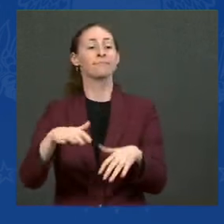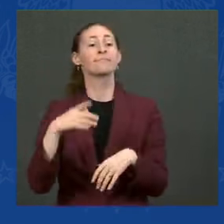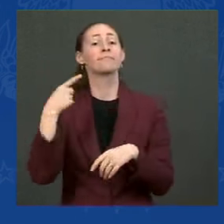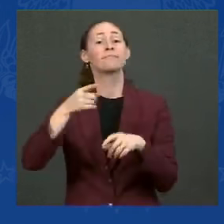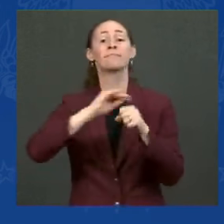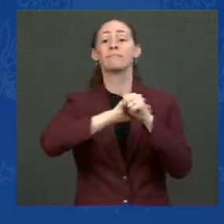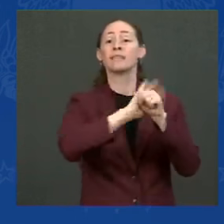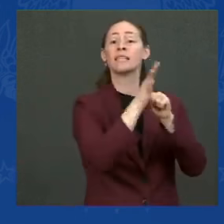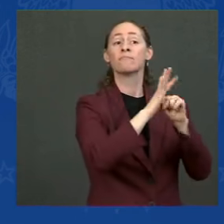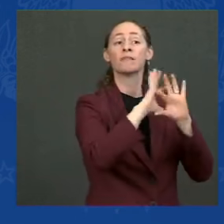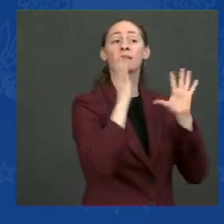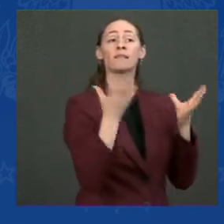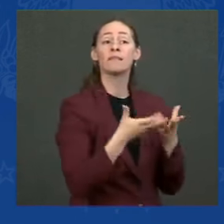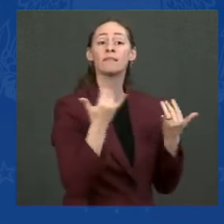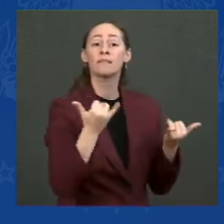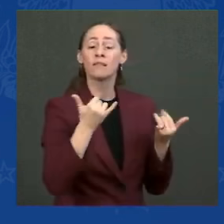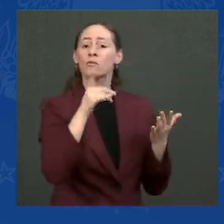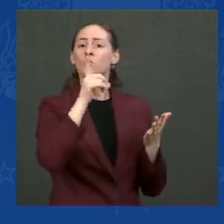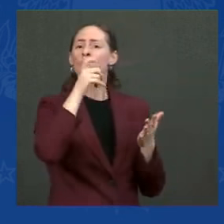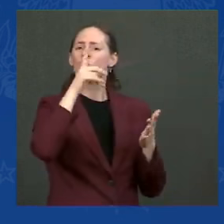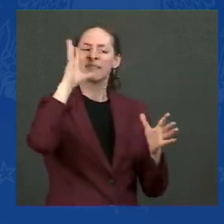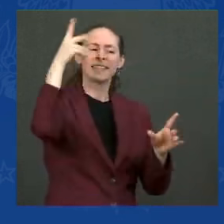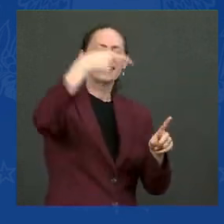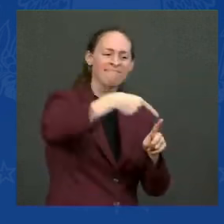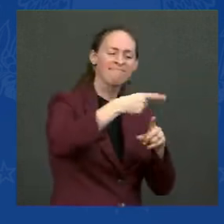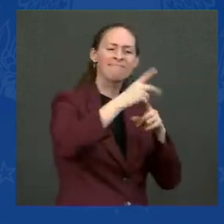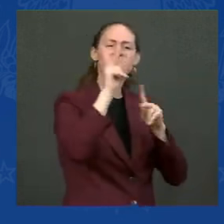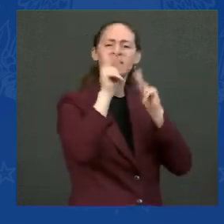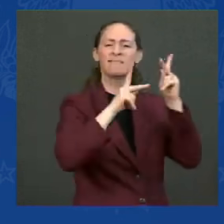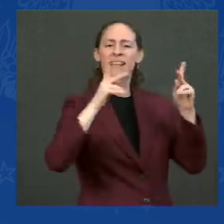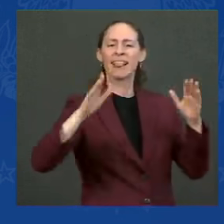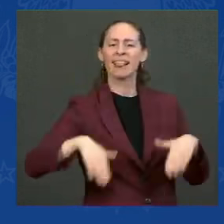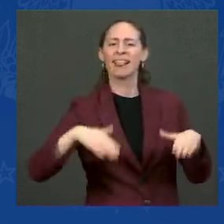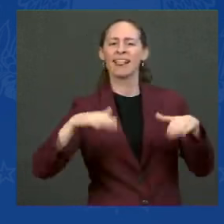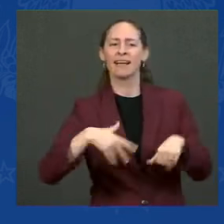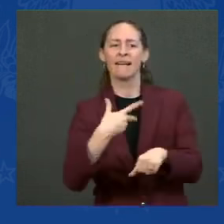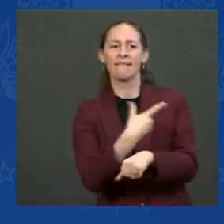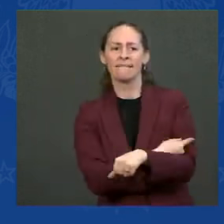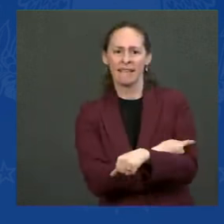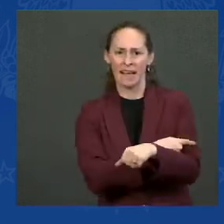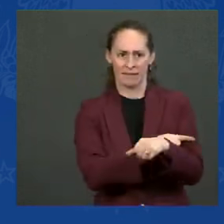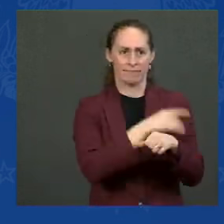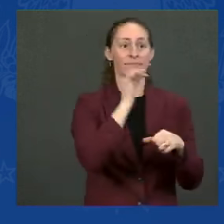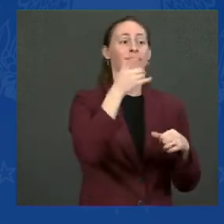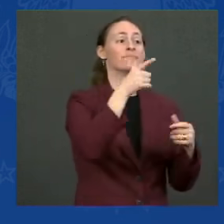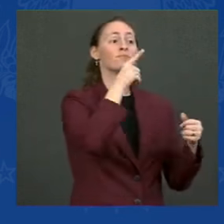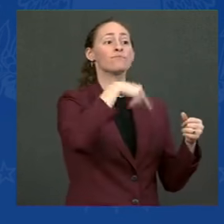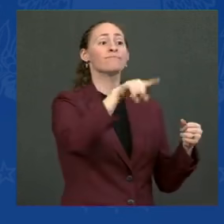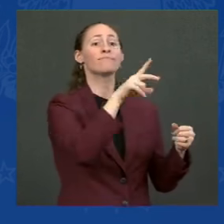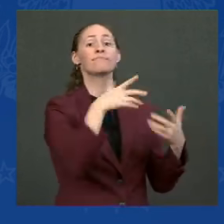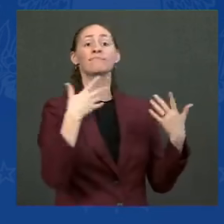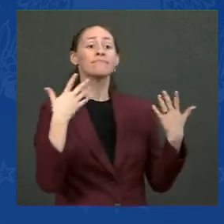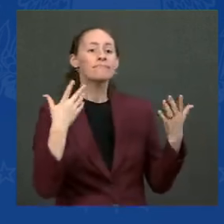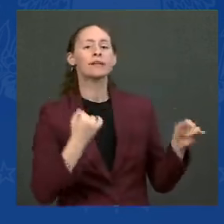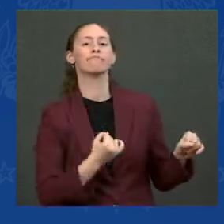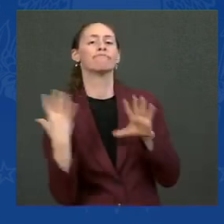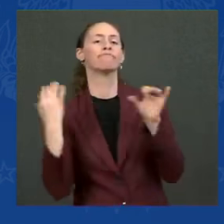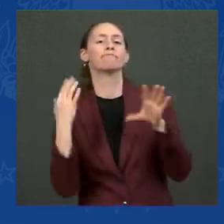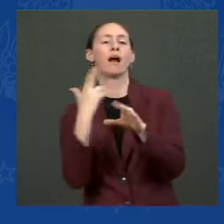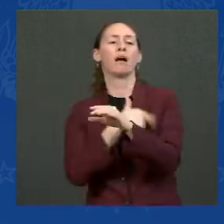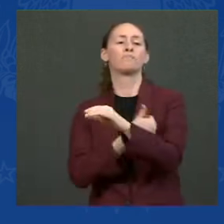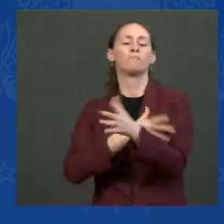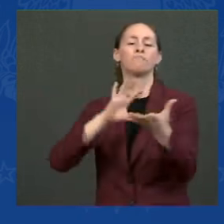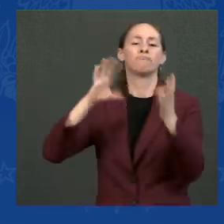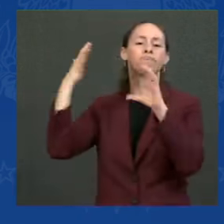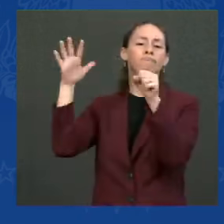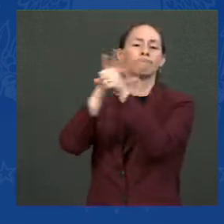unvaccinated. Unvaccinated. The unvaccinated overcrowd our hospitals, overrunning emergency rooms and intensive care units.